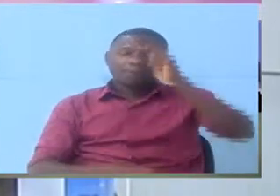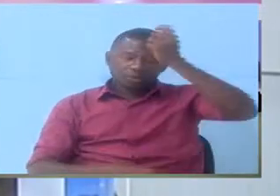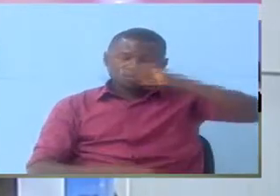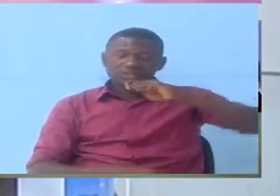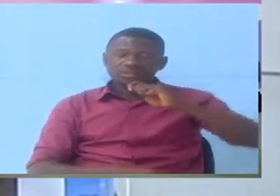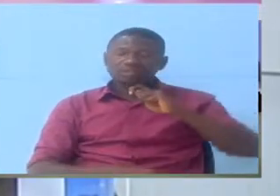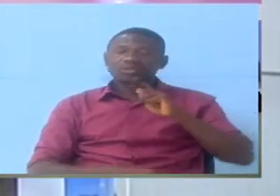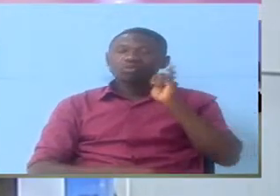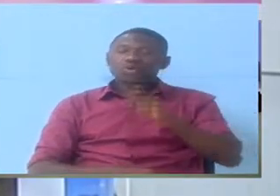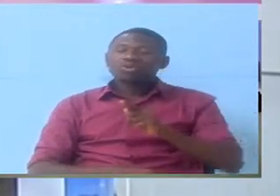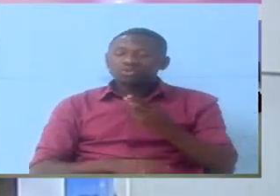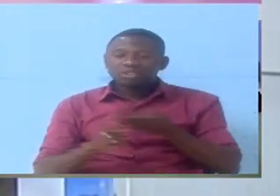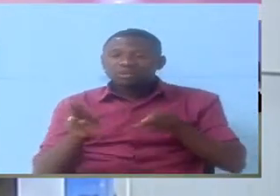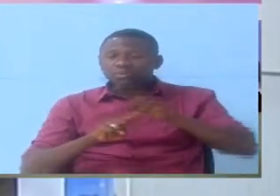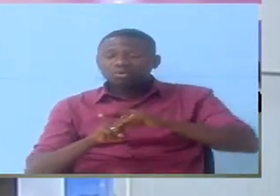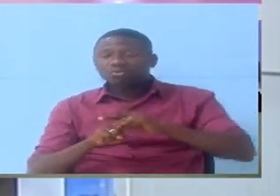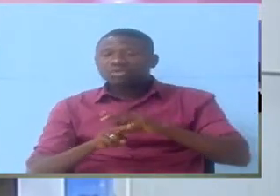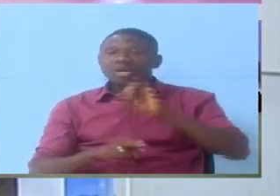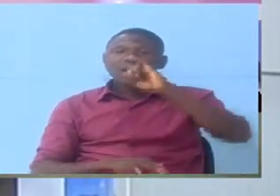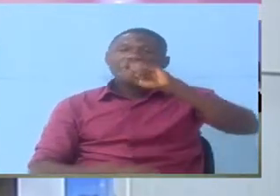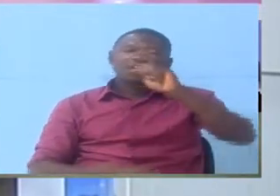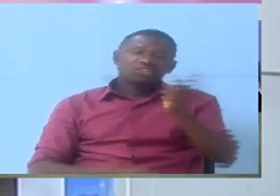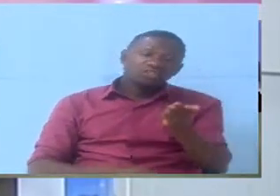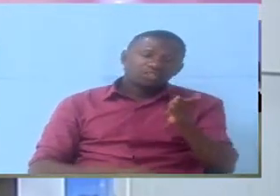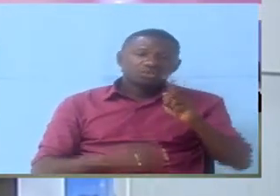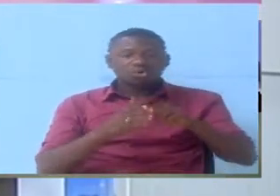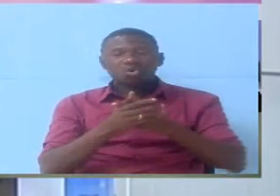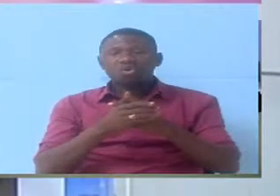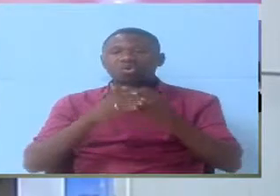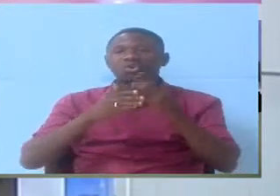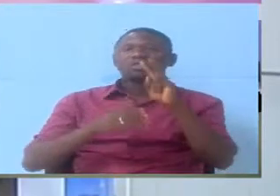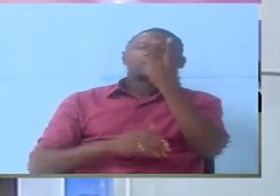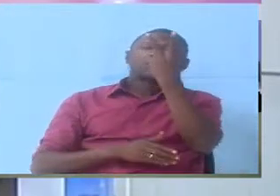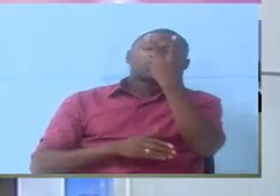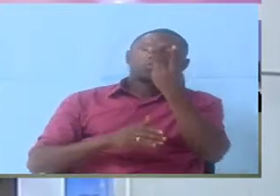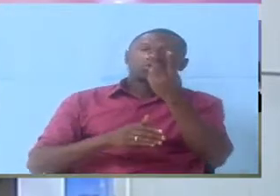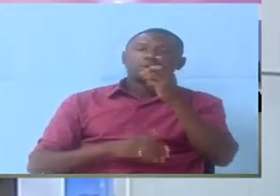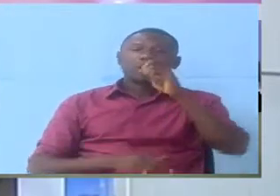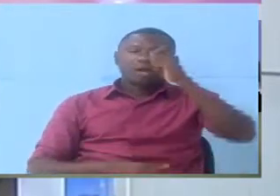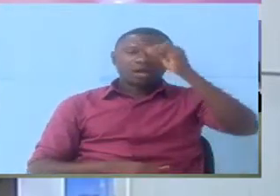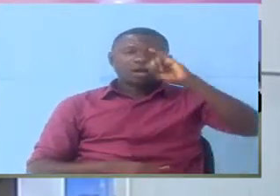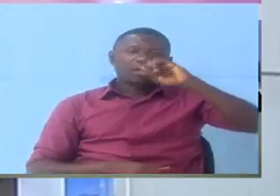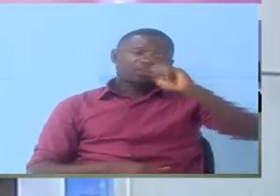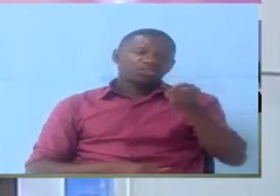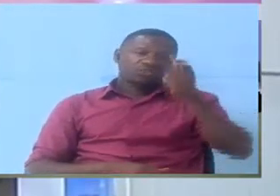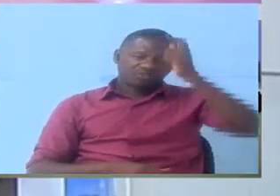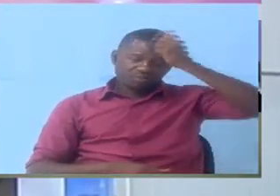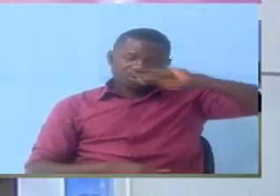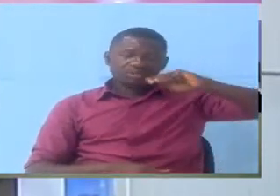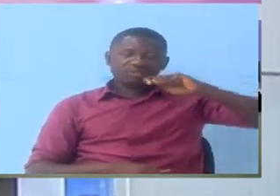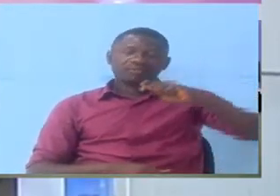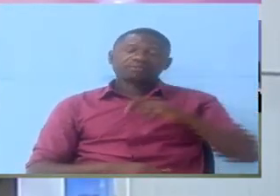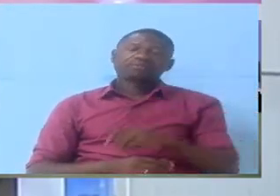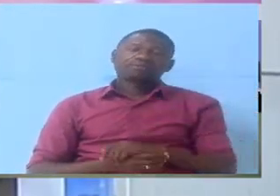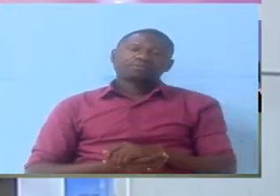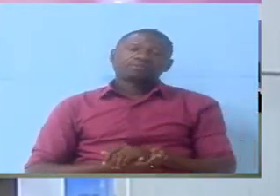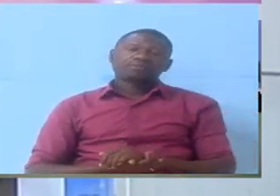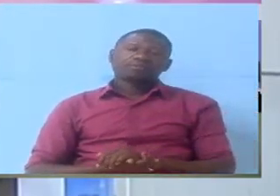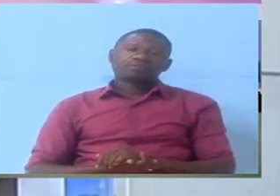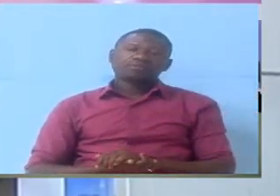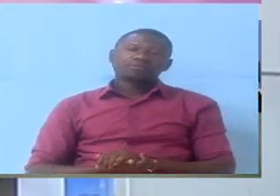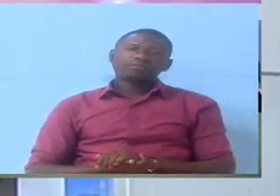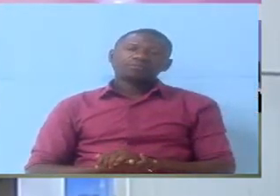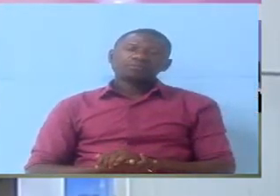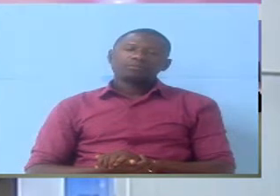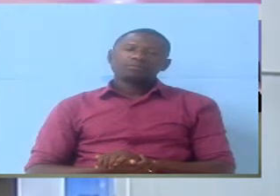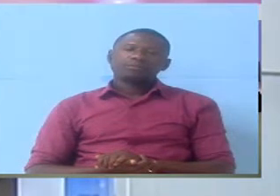to the IG or to the DIG ika nteka kibaro nteni mmenka choki wale mka diamu police la nyatonko